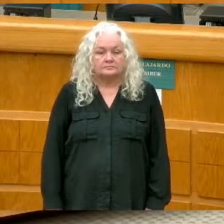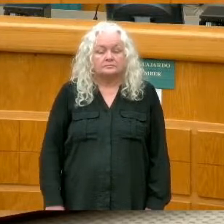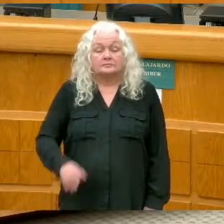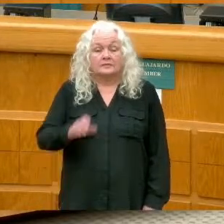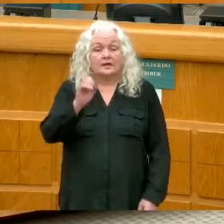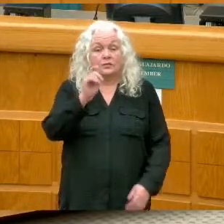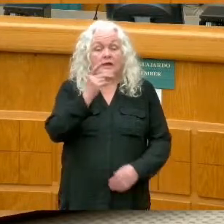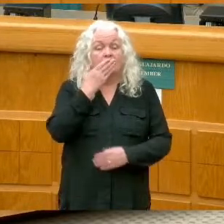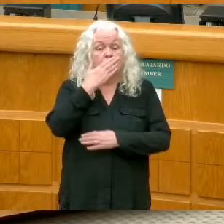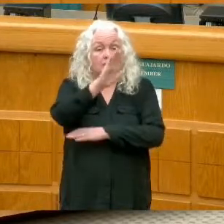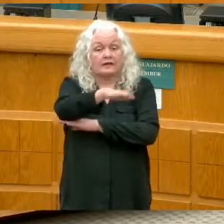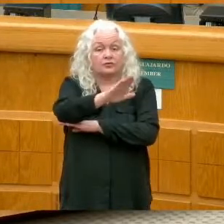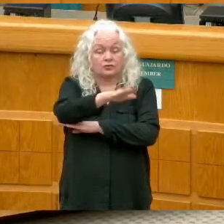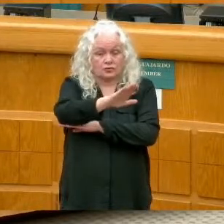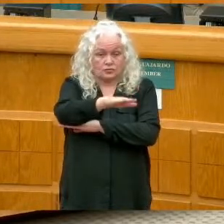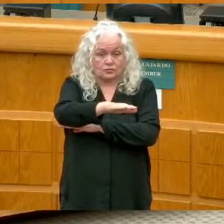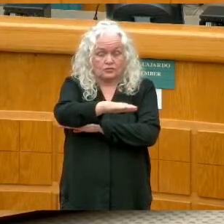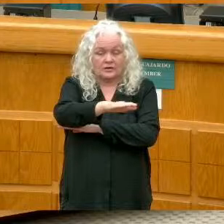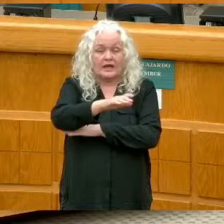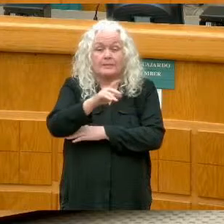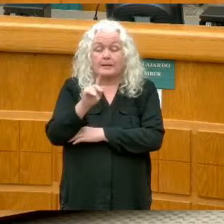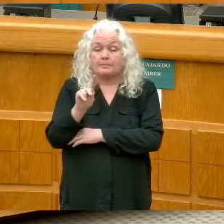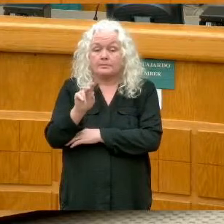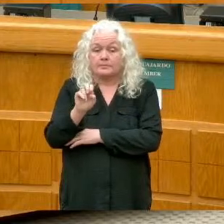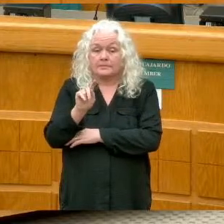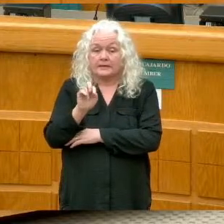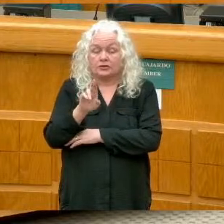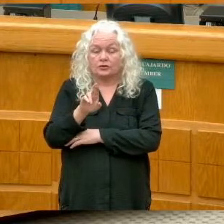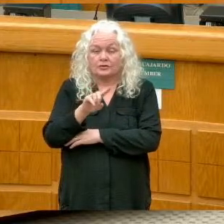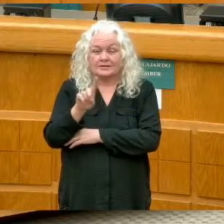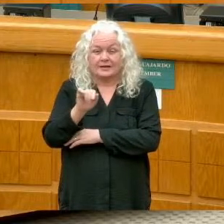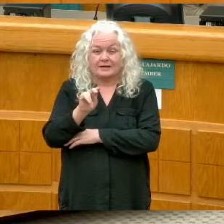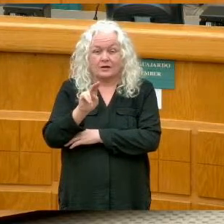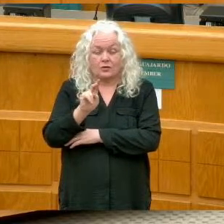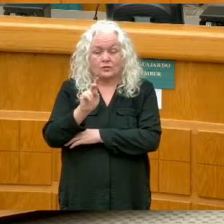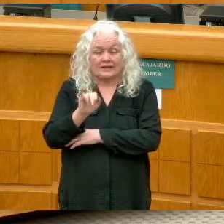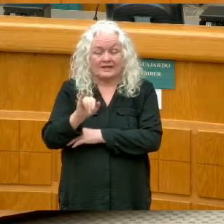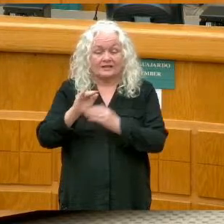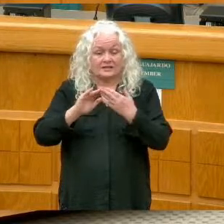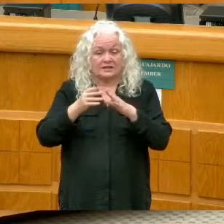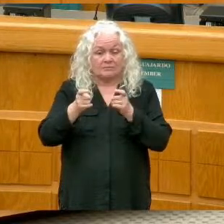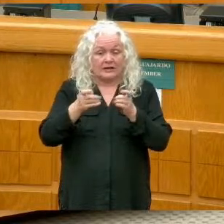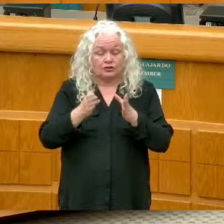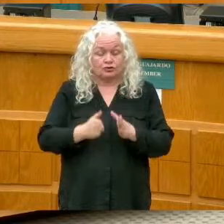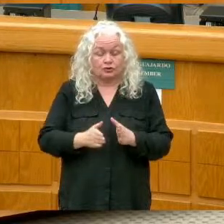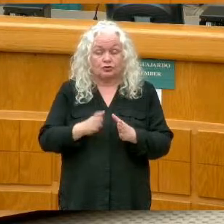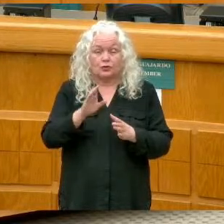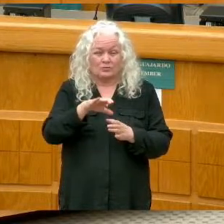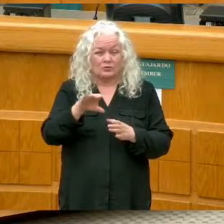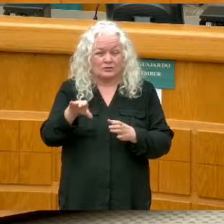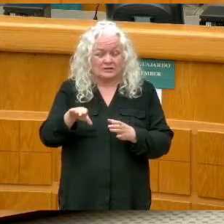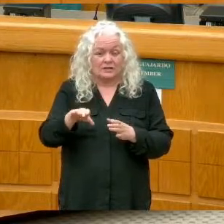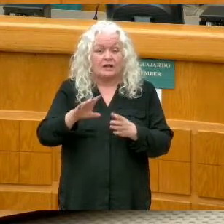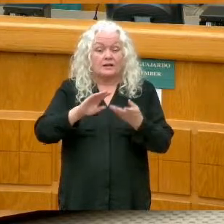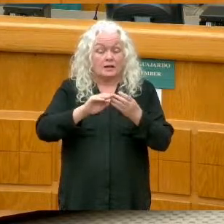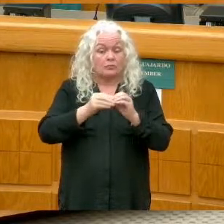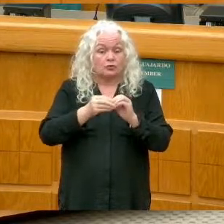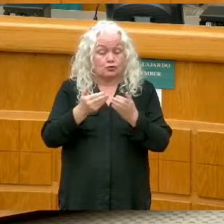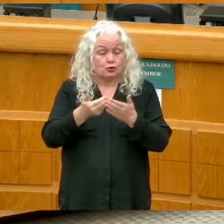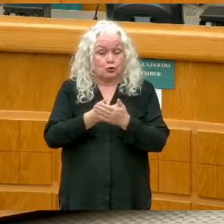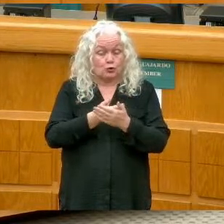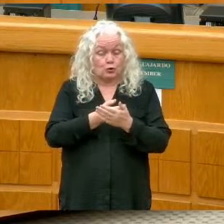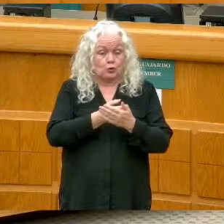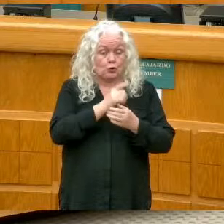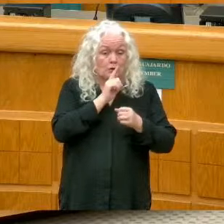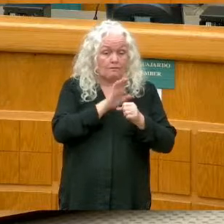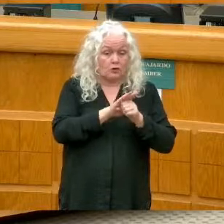Okay, good afternoon, everybody. I'm Peter Zanoni, Corpus Christi's city manager. I'm going to share with you the numbers, the number of new confirmed